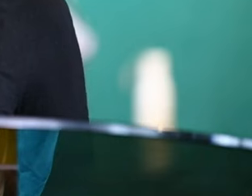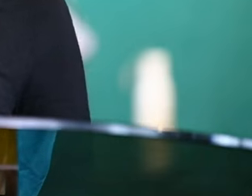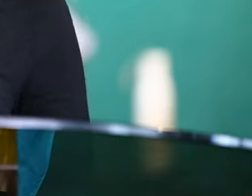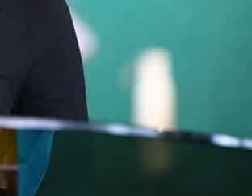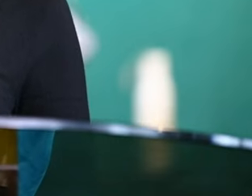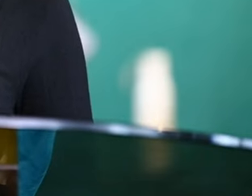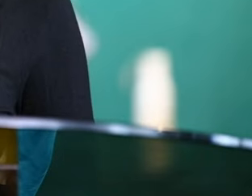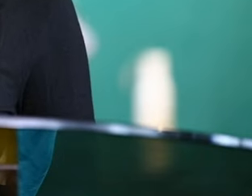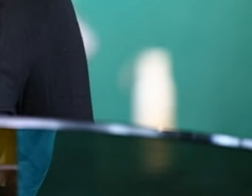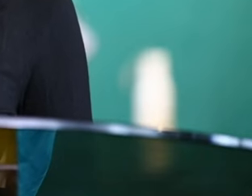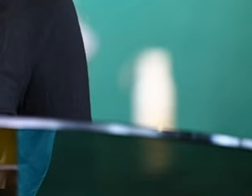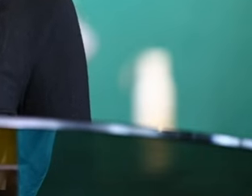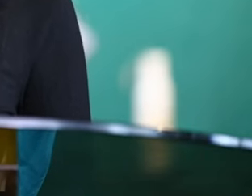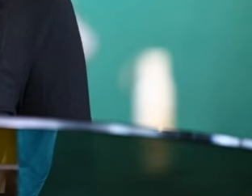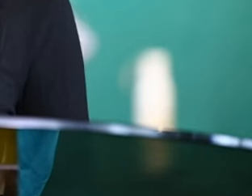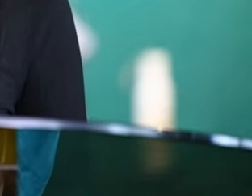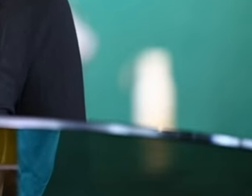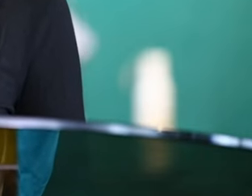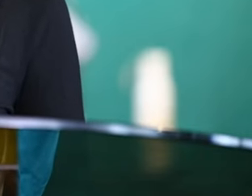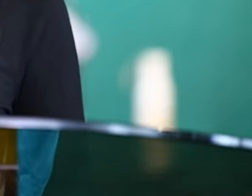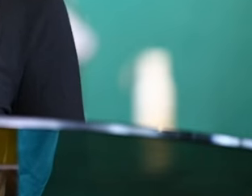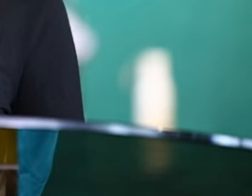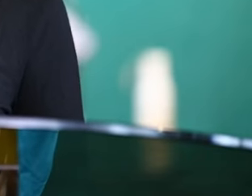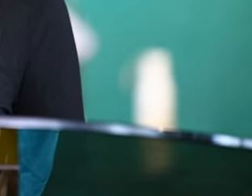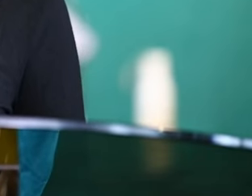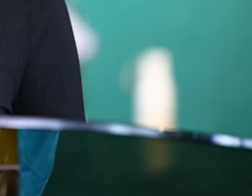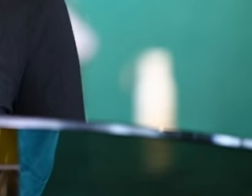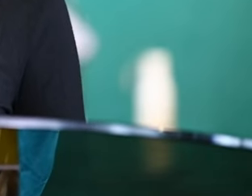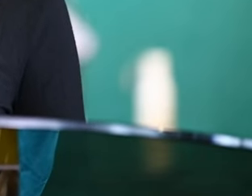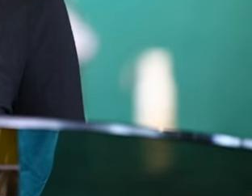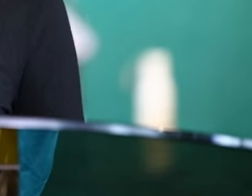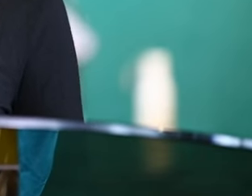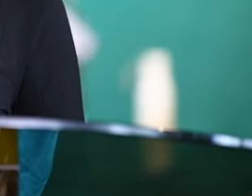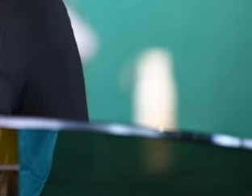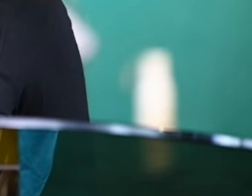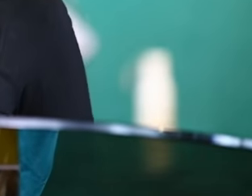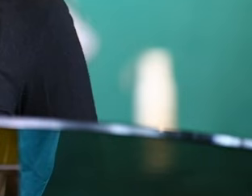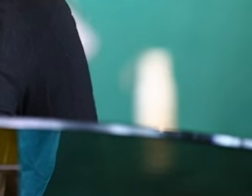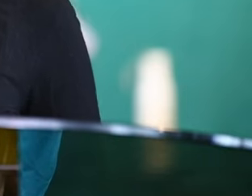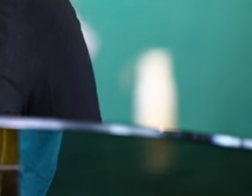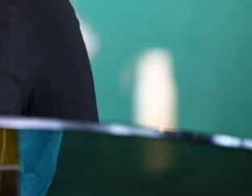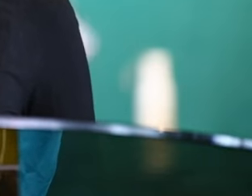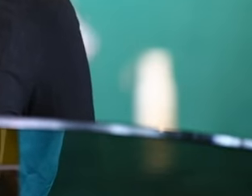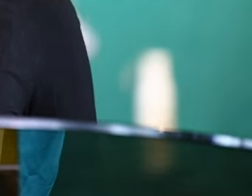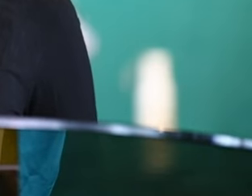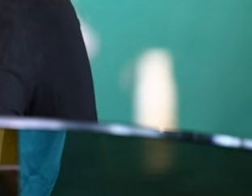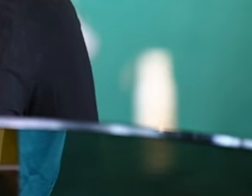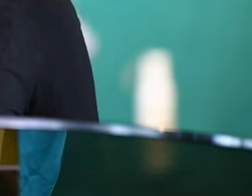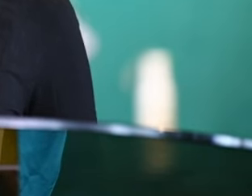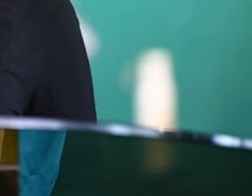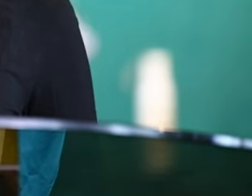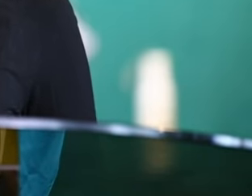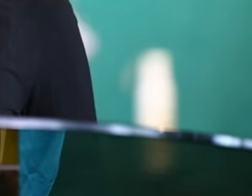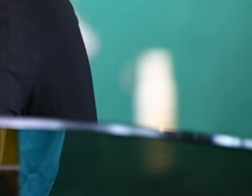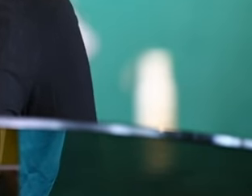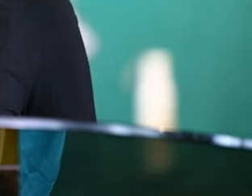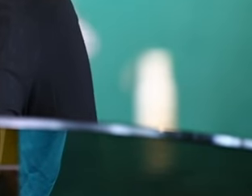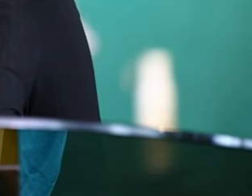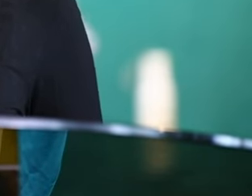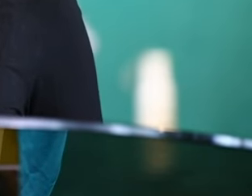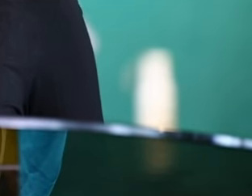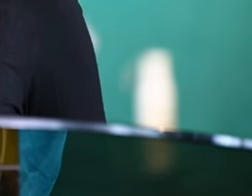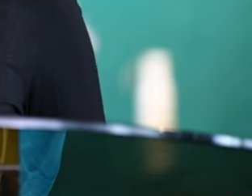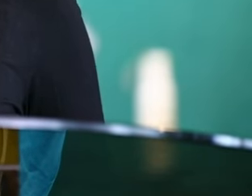it anyway. "Let not your heart be troubled. You believe in God, believe also in me," he repeated over and